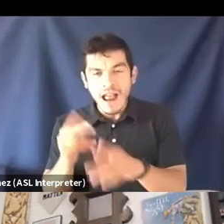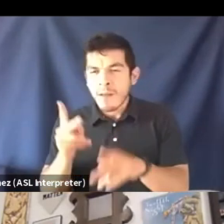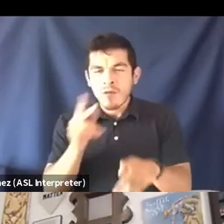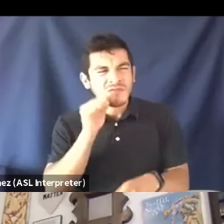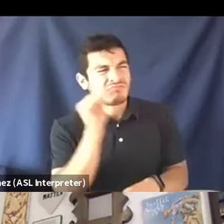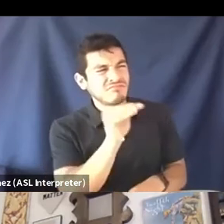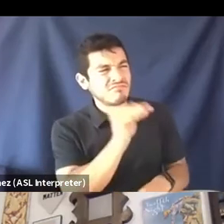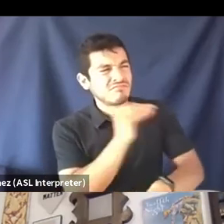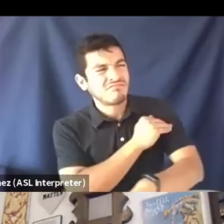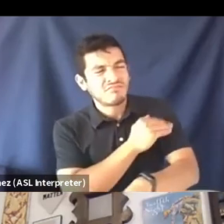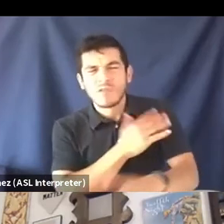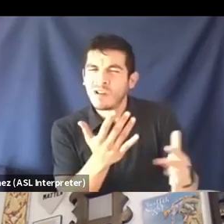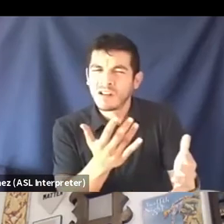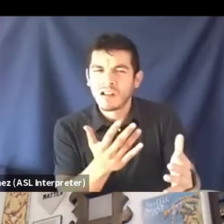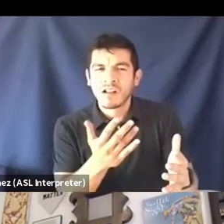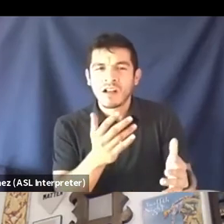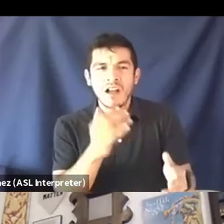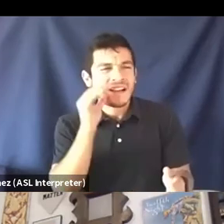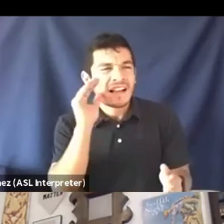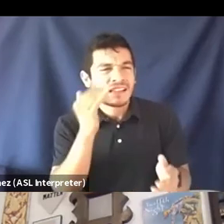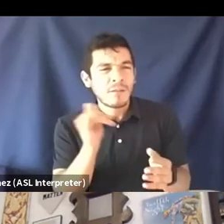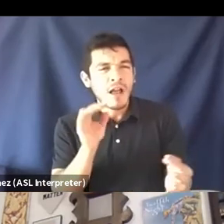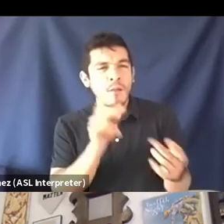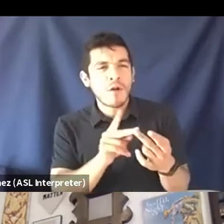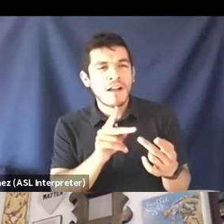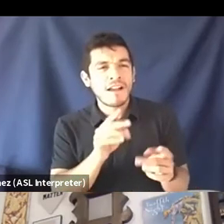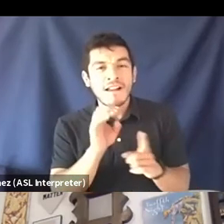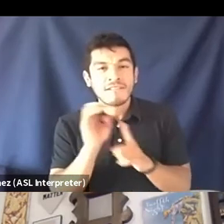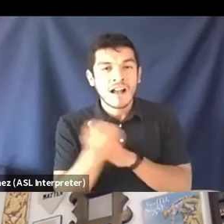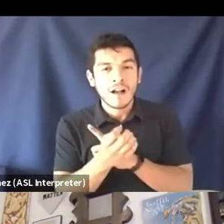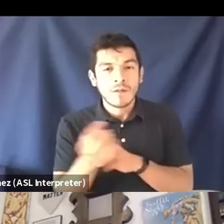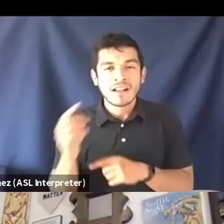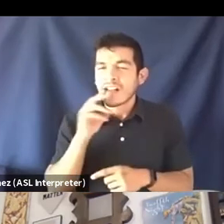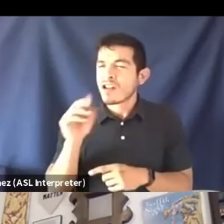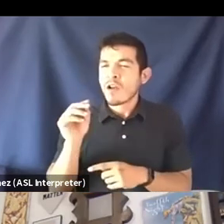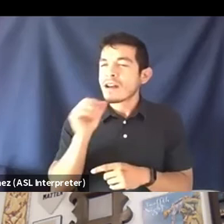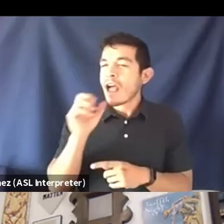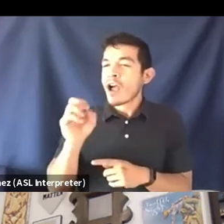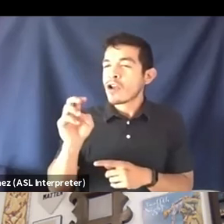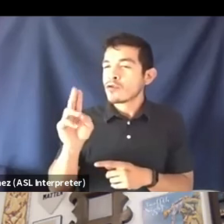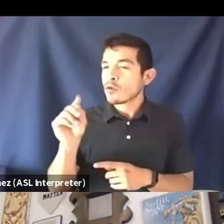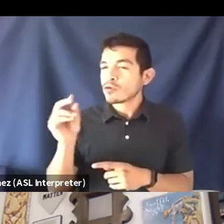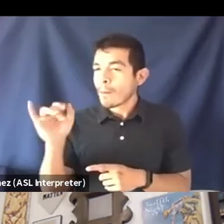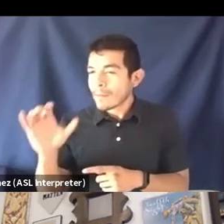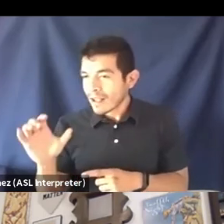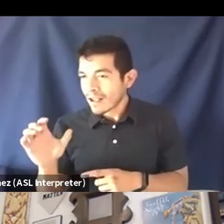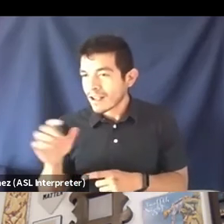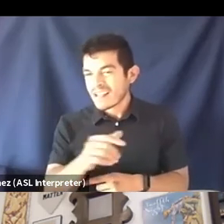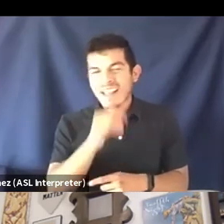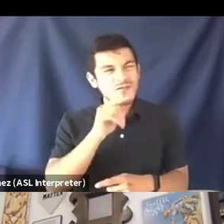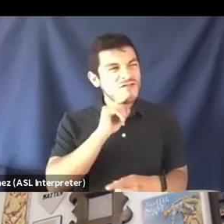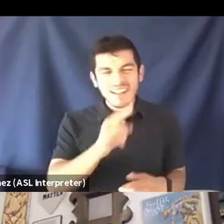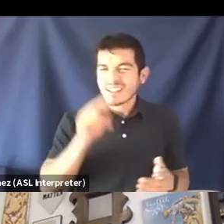wait, it doesn't seem like a perfect environment. I'm like, no, not utopic, eugenic. Like, they literally didn't know what